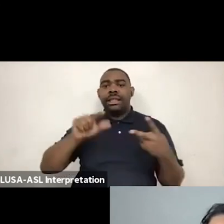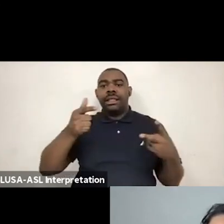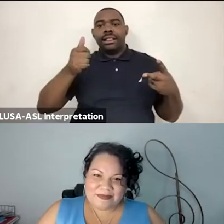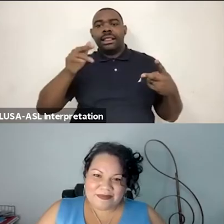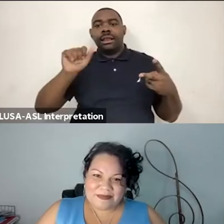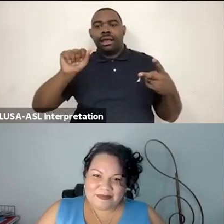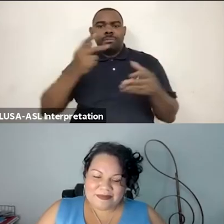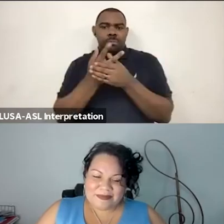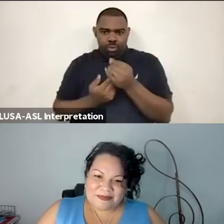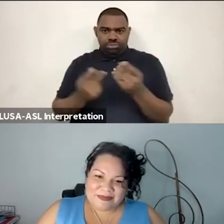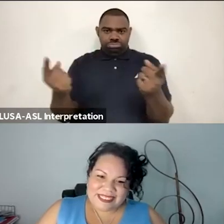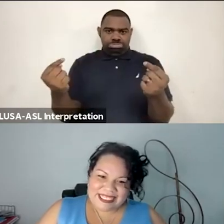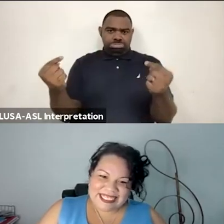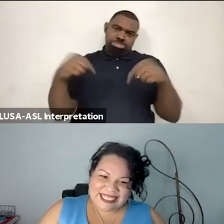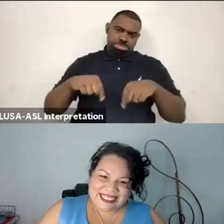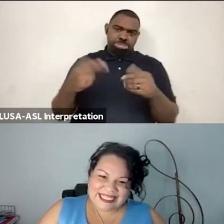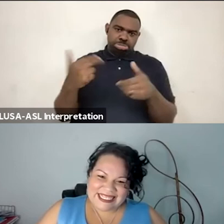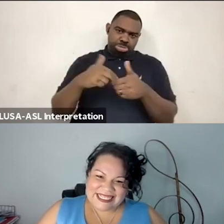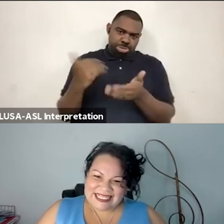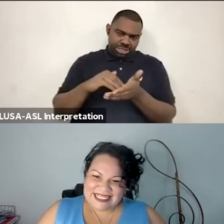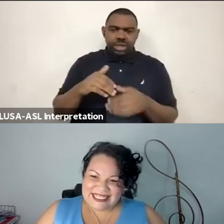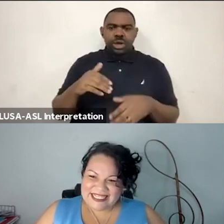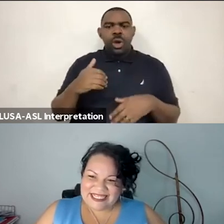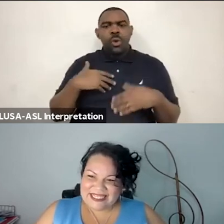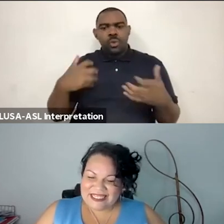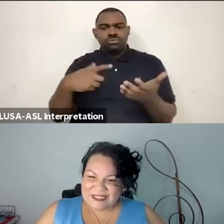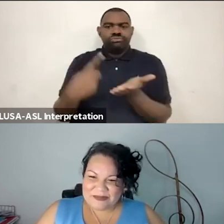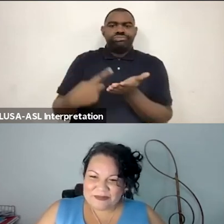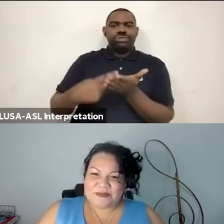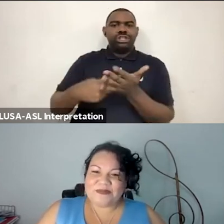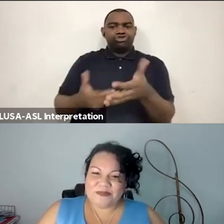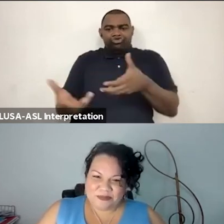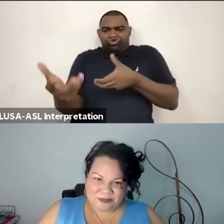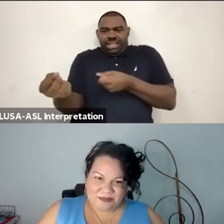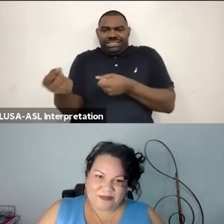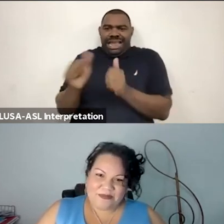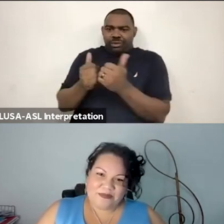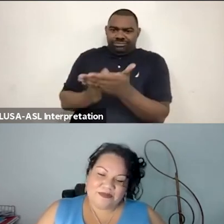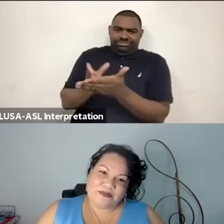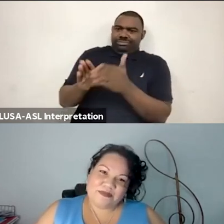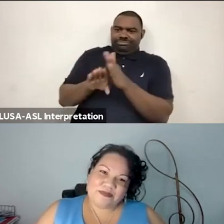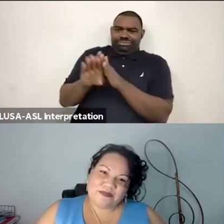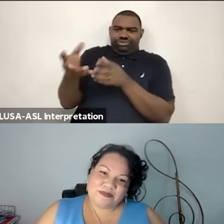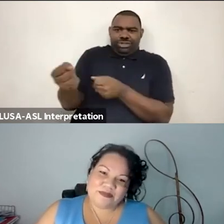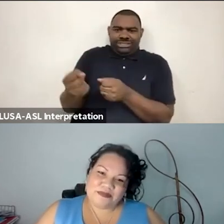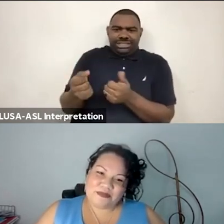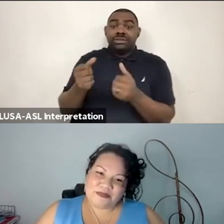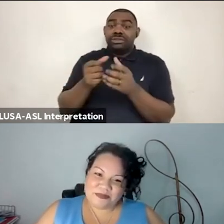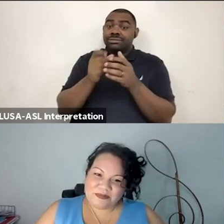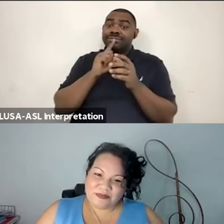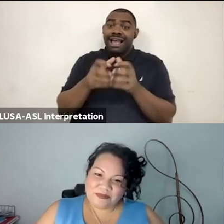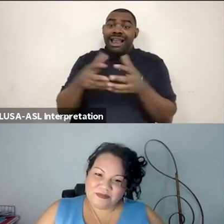Glenda back in here, because you've all talked about this idea of trust and how we build trust and how that happens. And so much of it